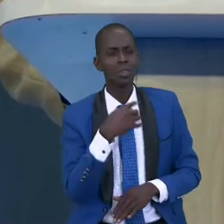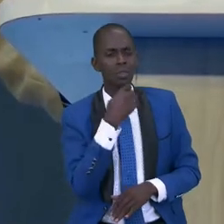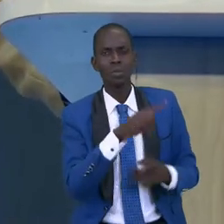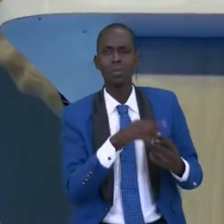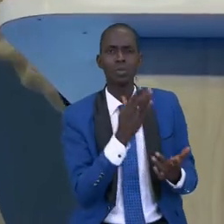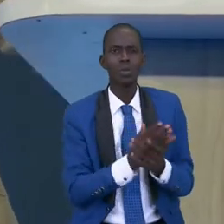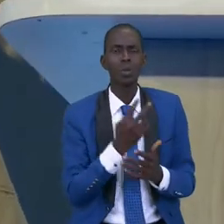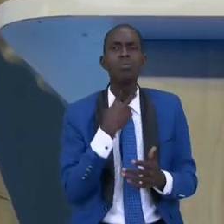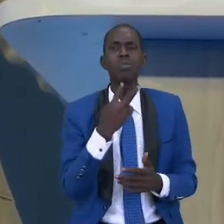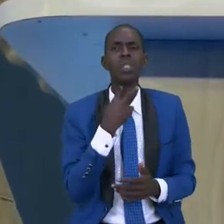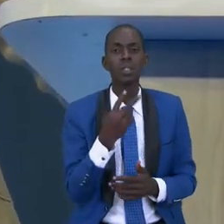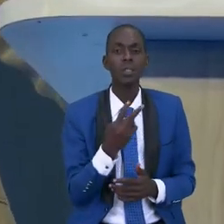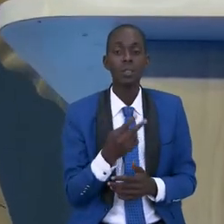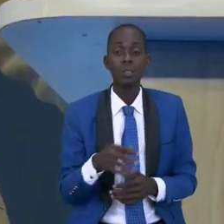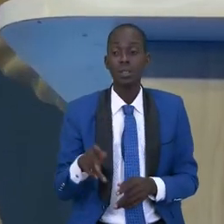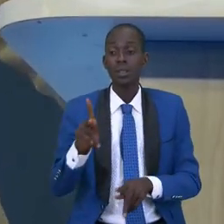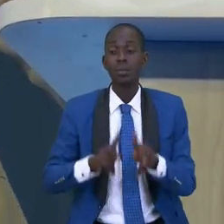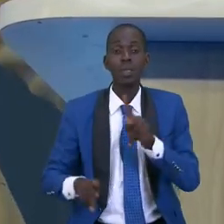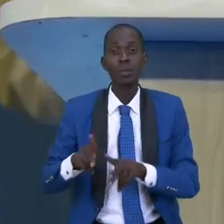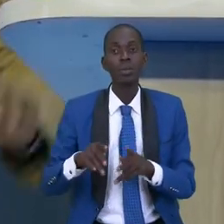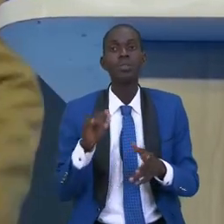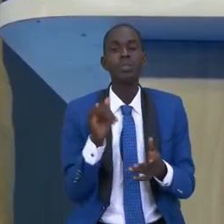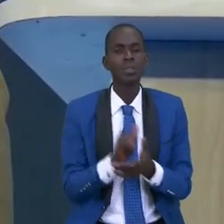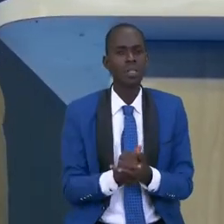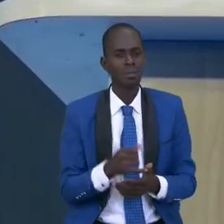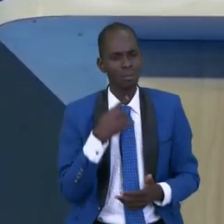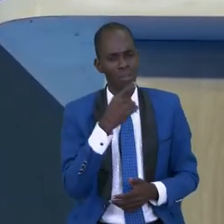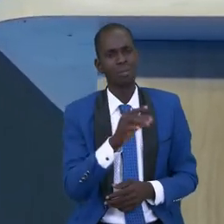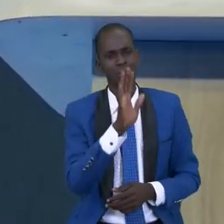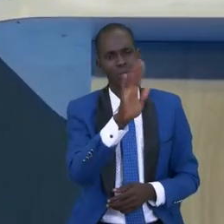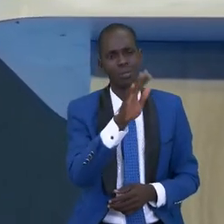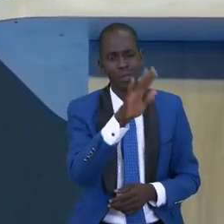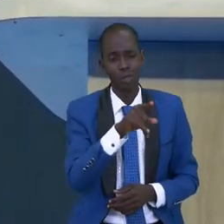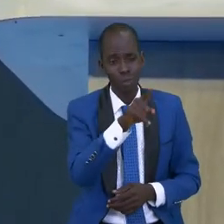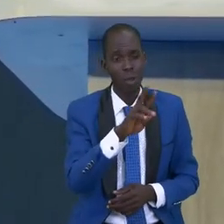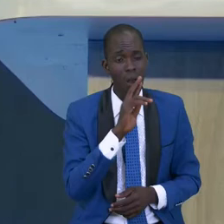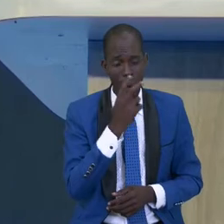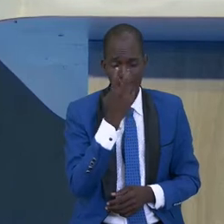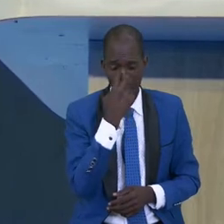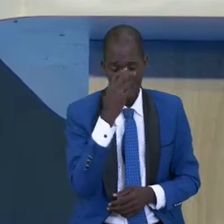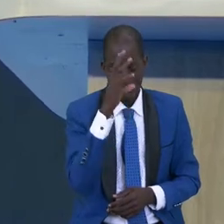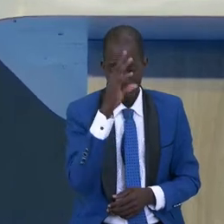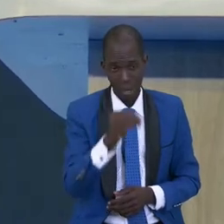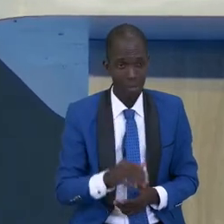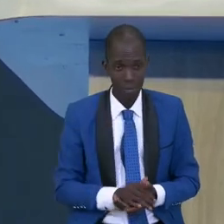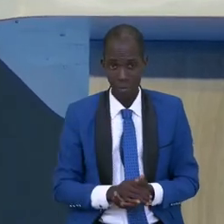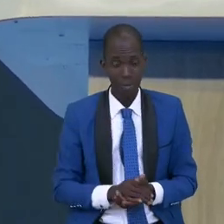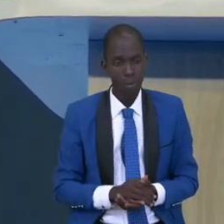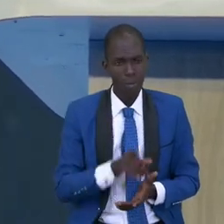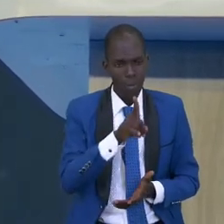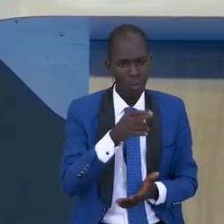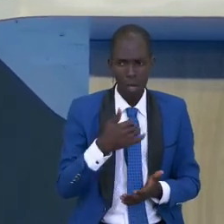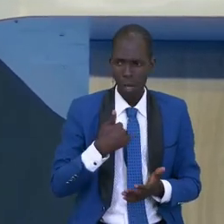people that walk on marriage. Hey, come on. You're blind. You've not paid